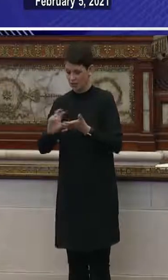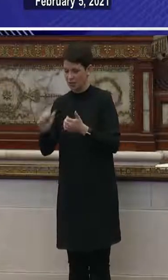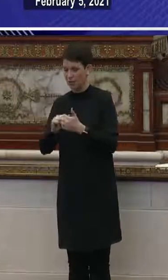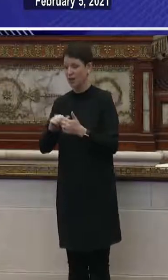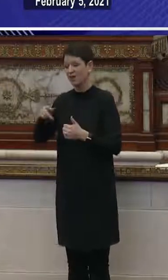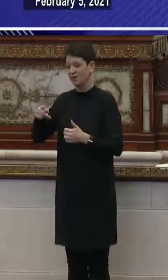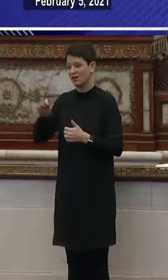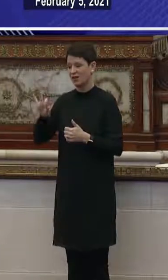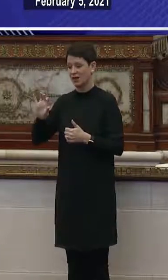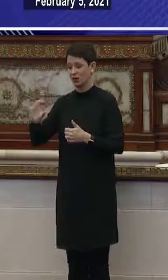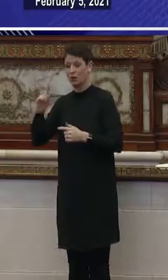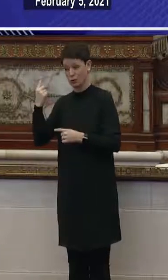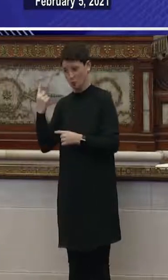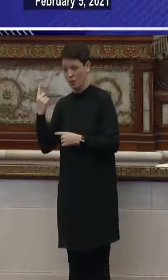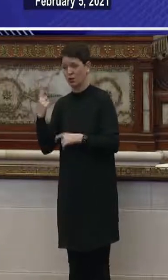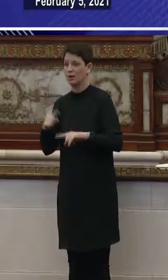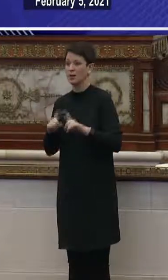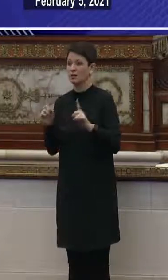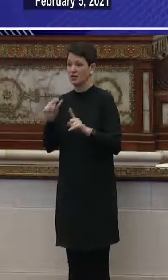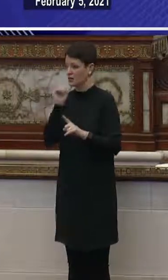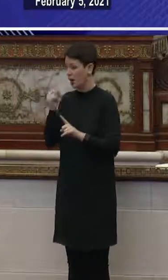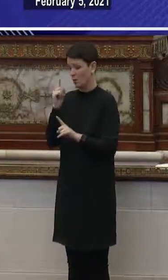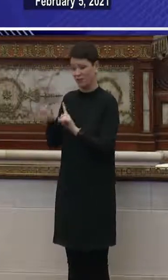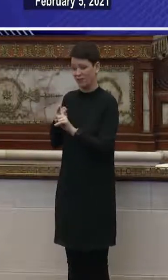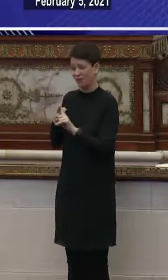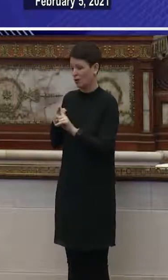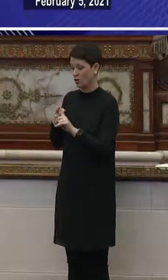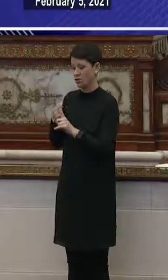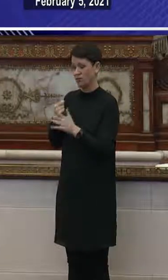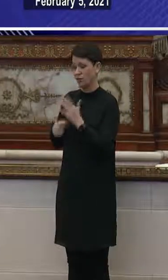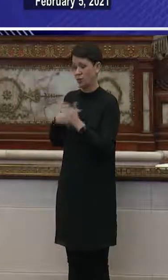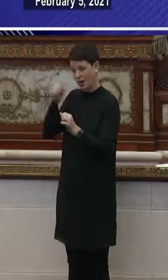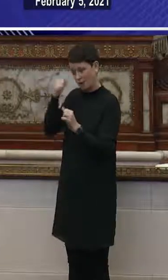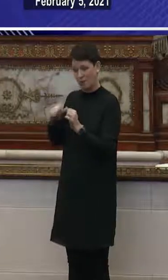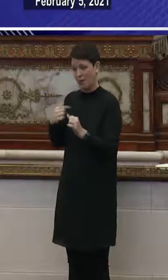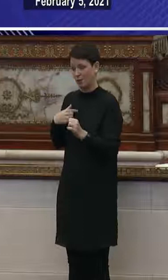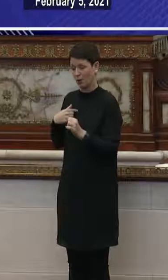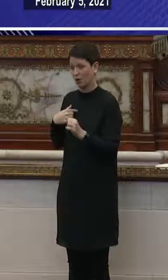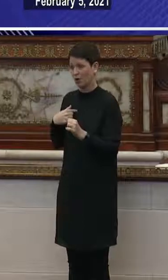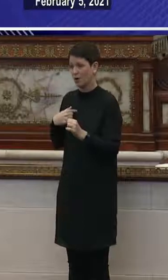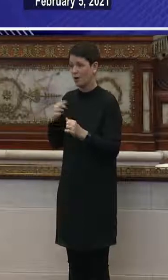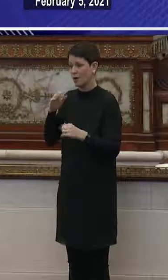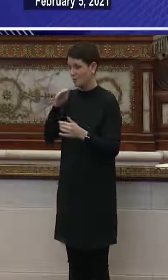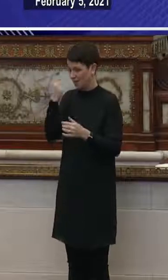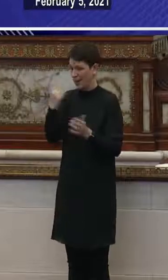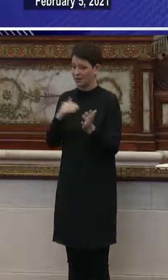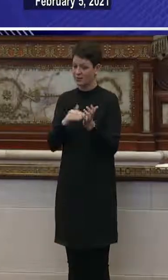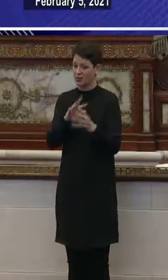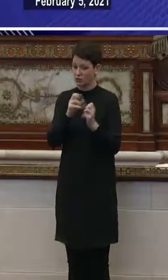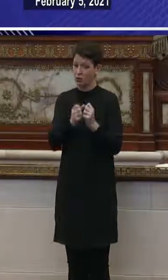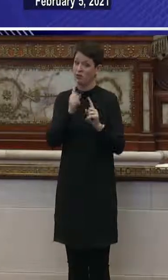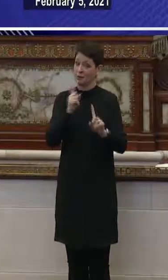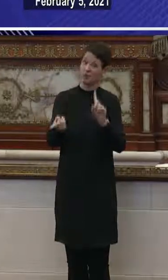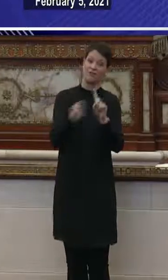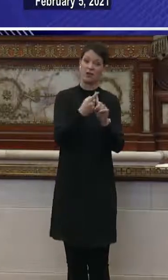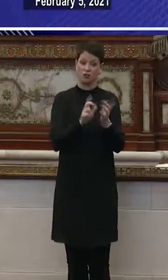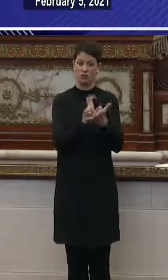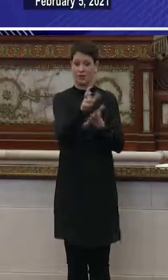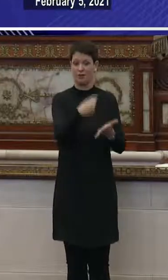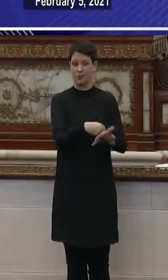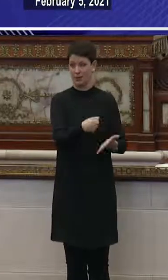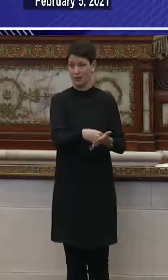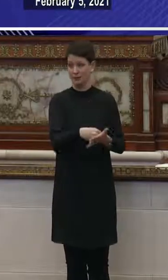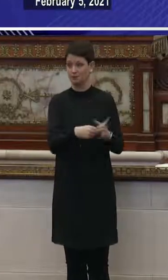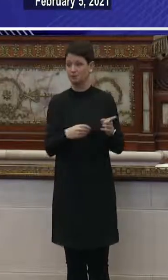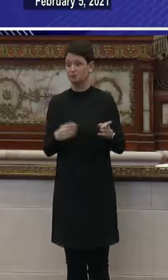was one of them, but they were not one of the first ones, according to my recollection. I do know the Black Doctors COVID Consortium was the first. Okay. It